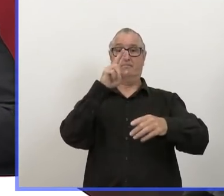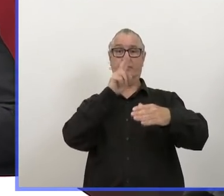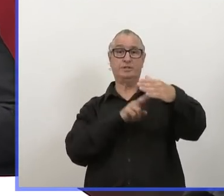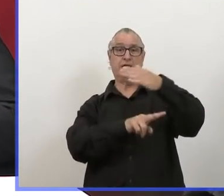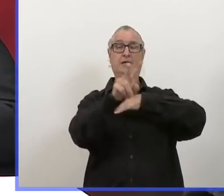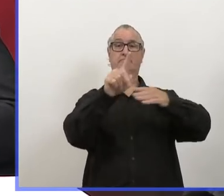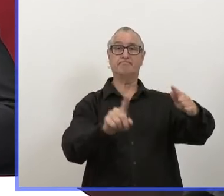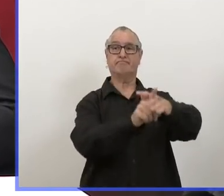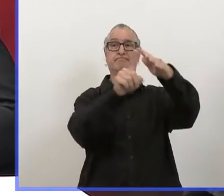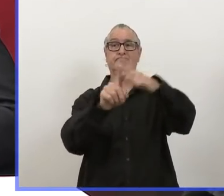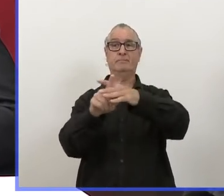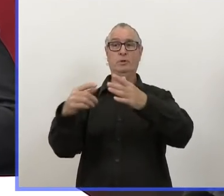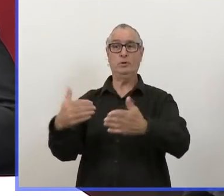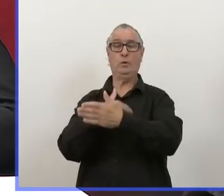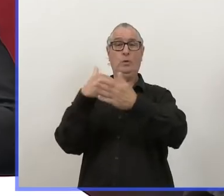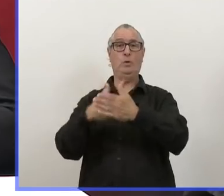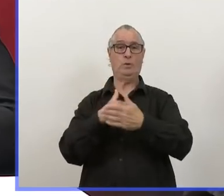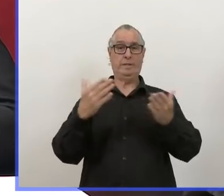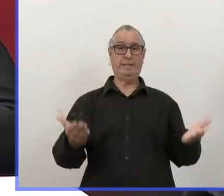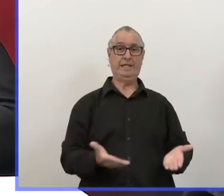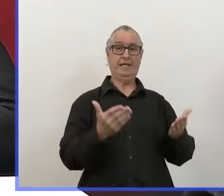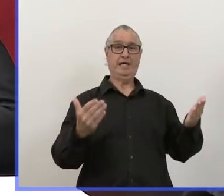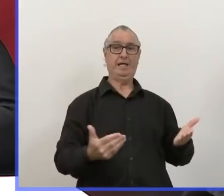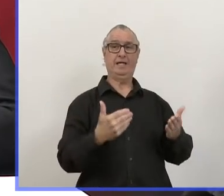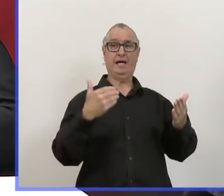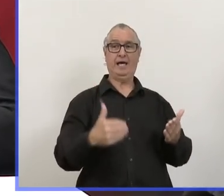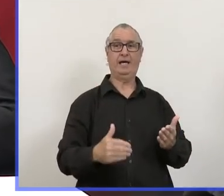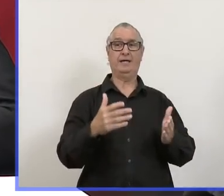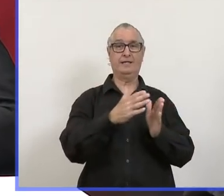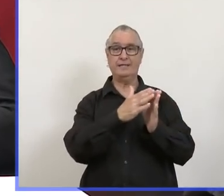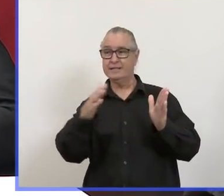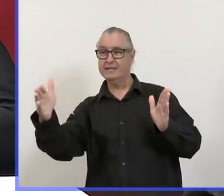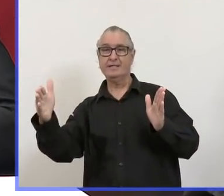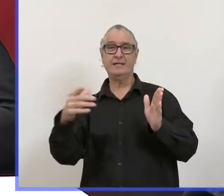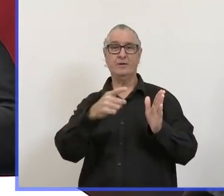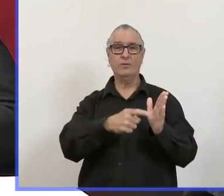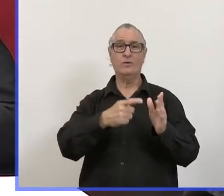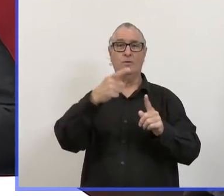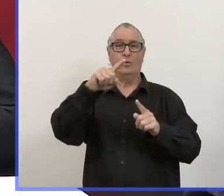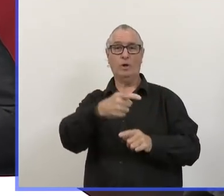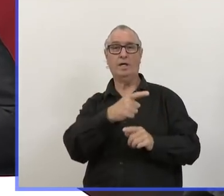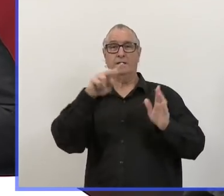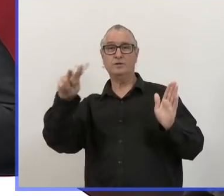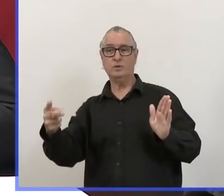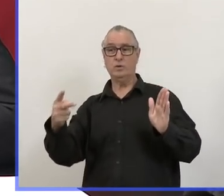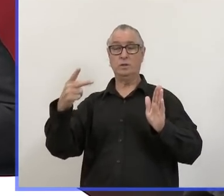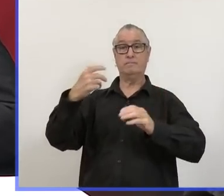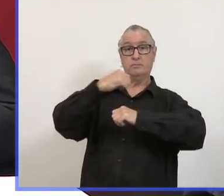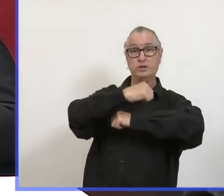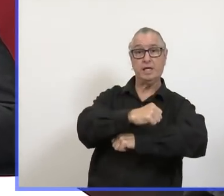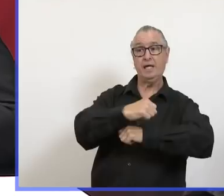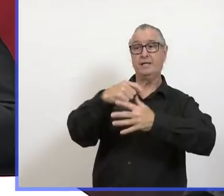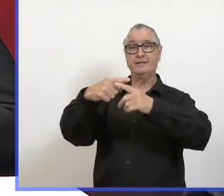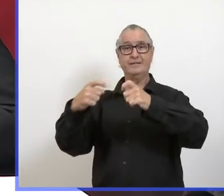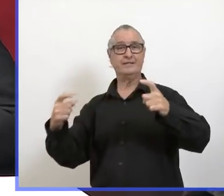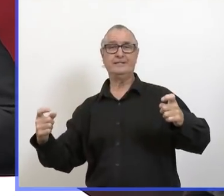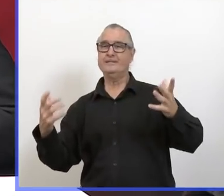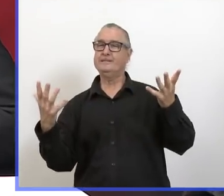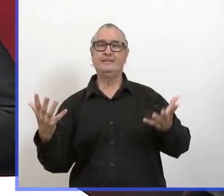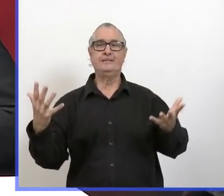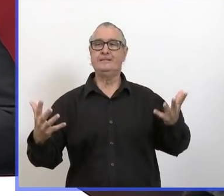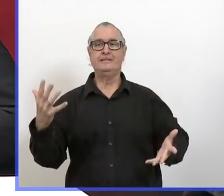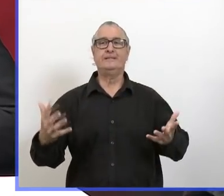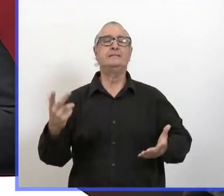that variant from a communicability perspective, from an impact on the acute care system as well. So let's do our part. You